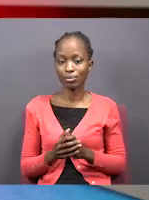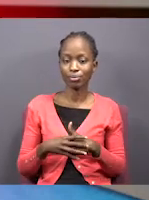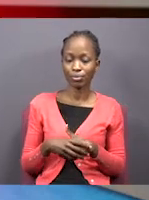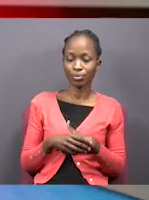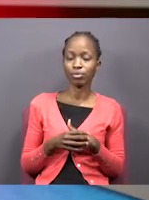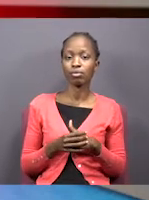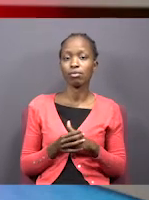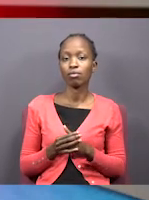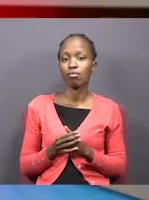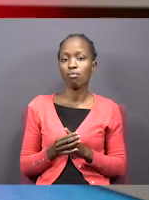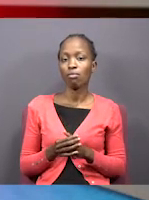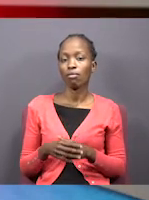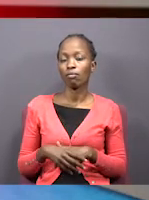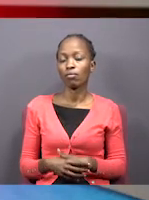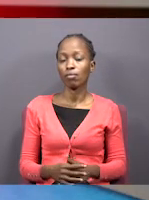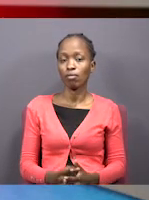Boys and girls,